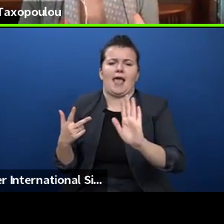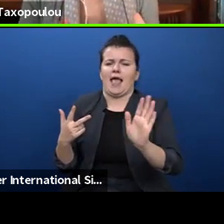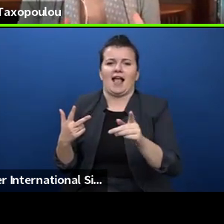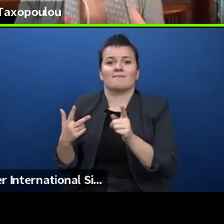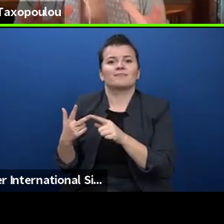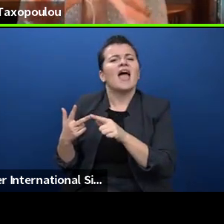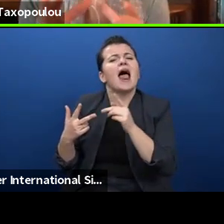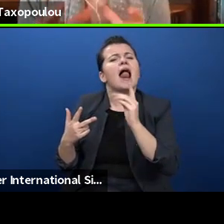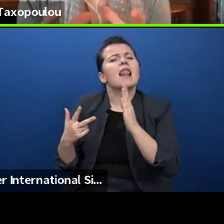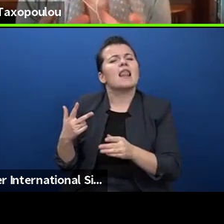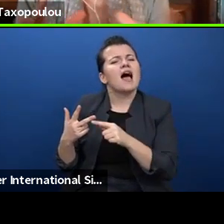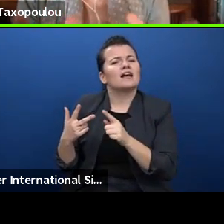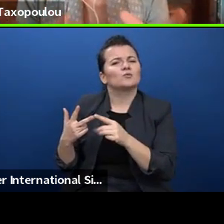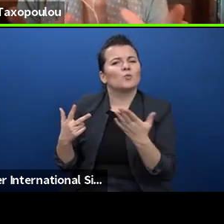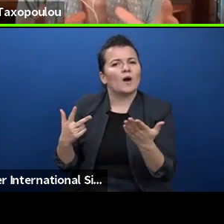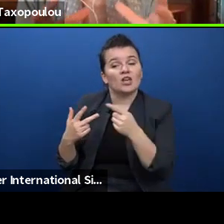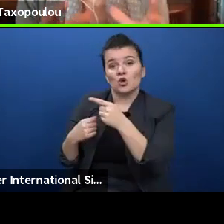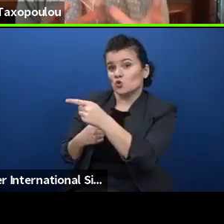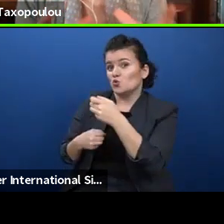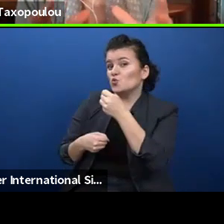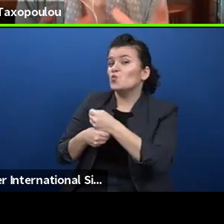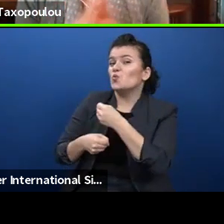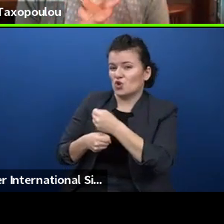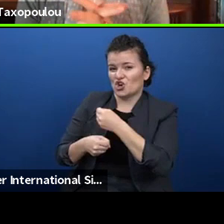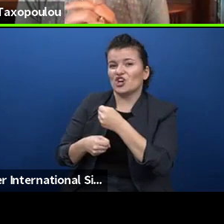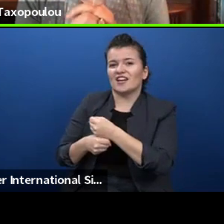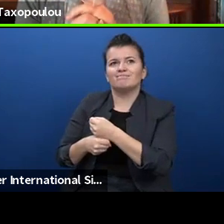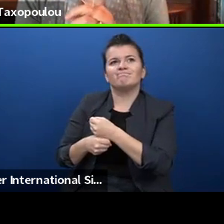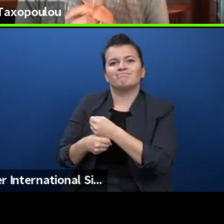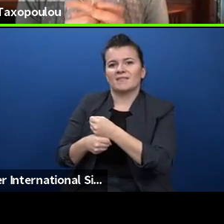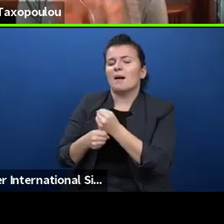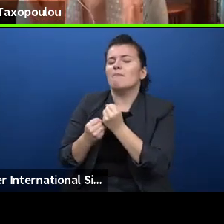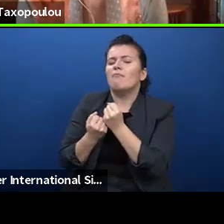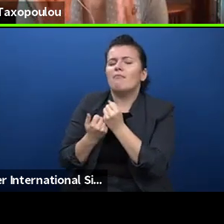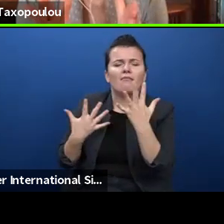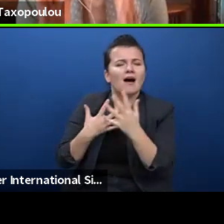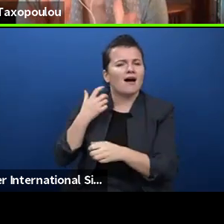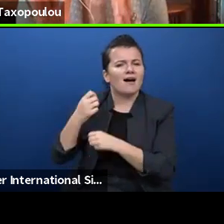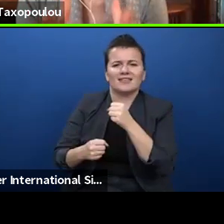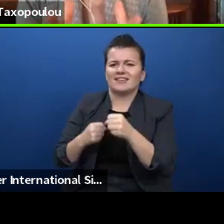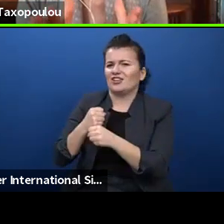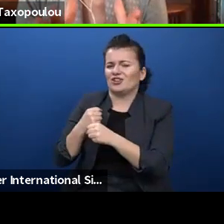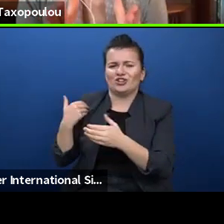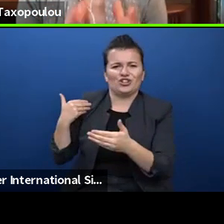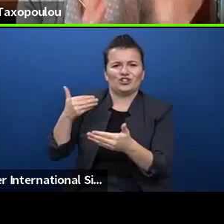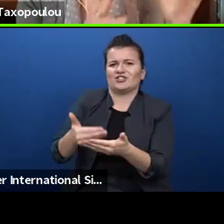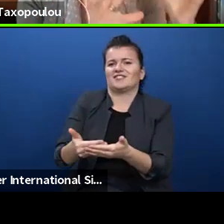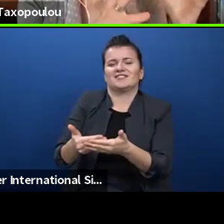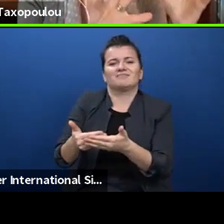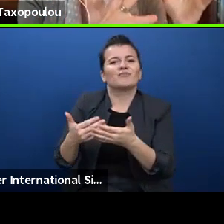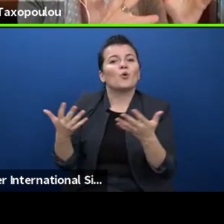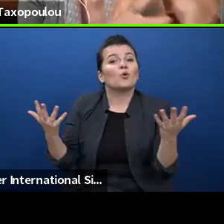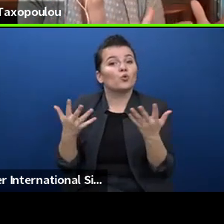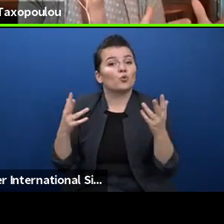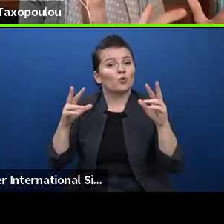actually work and have worked for many years on at the intersection between